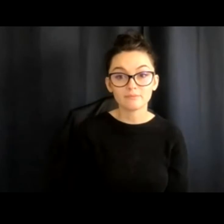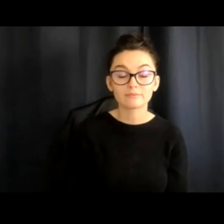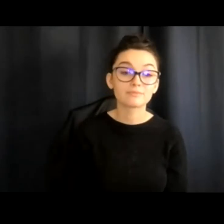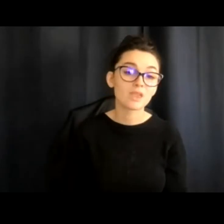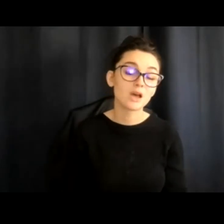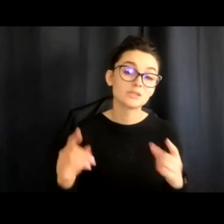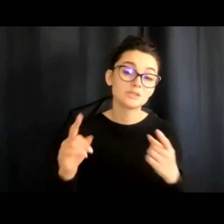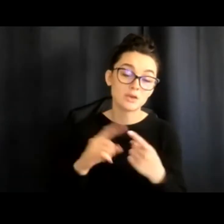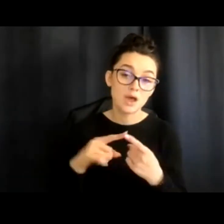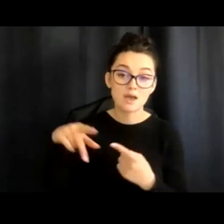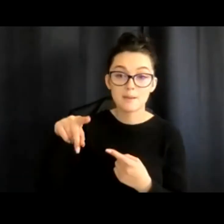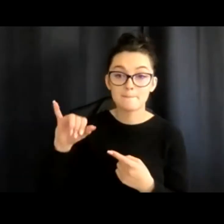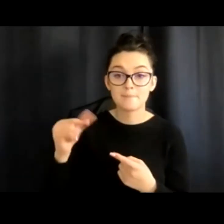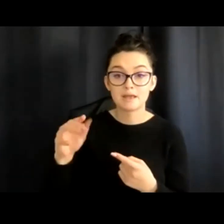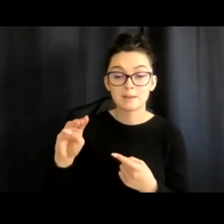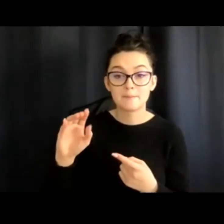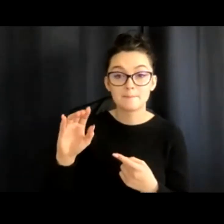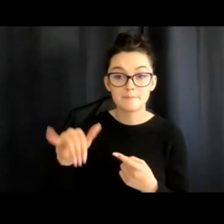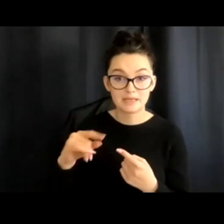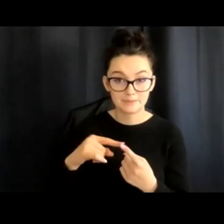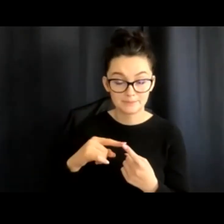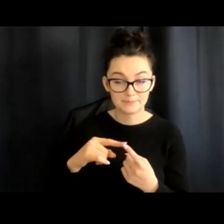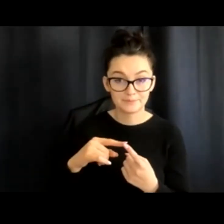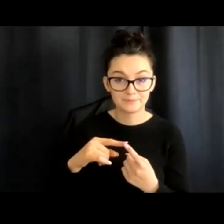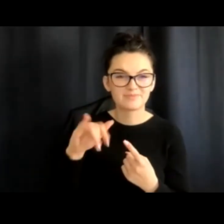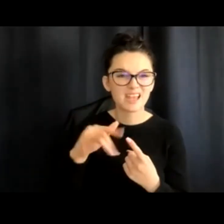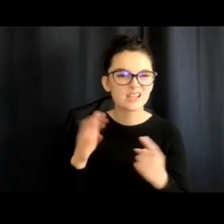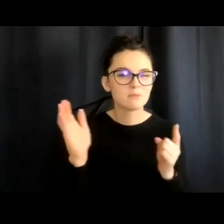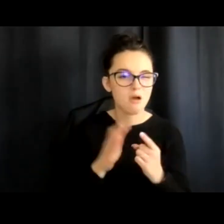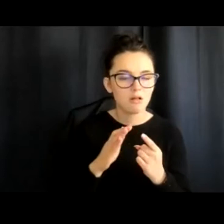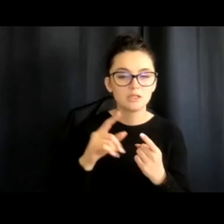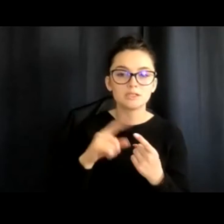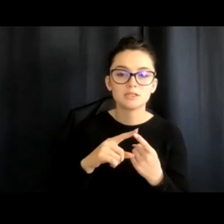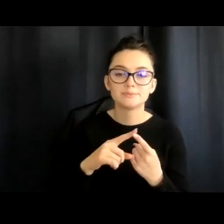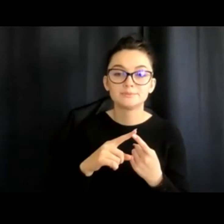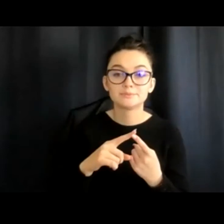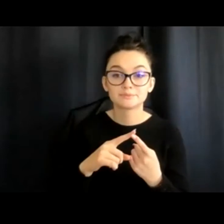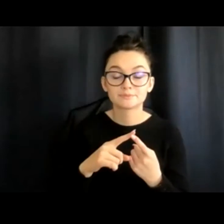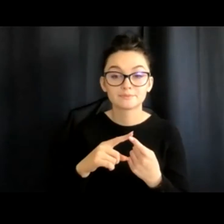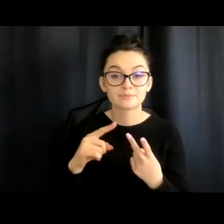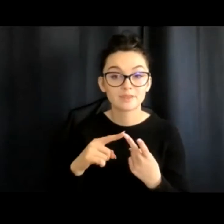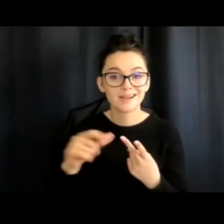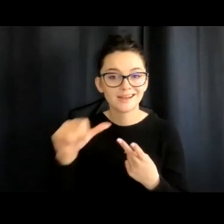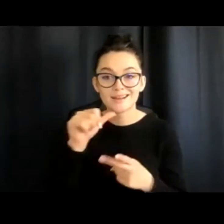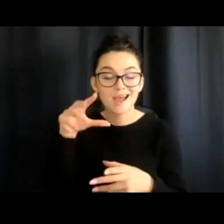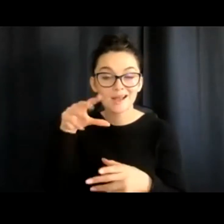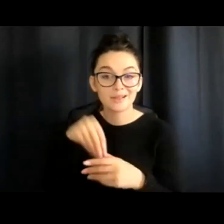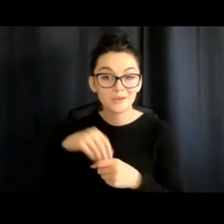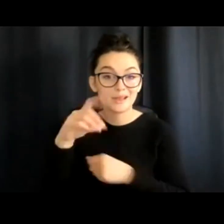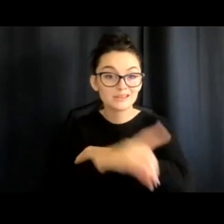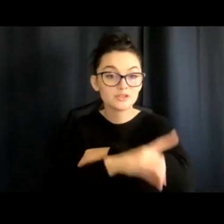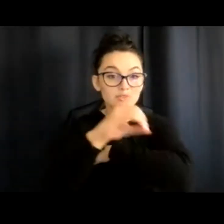whales, and that's the smallest baleen whale. And as far as not including the dolphins and